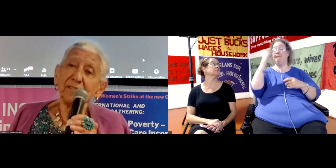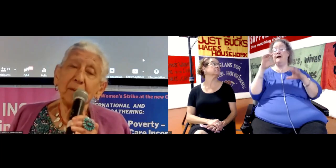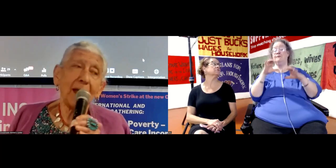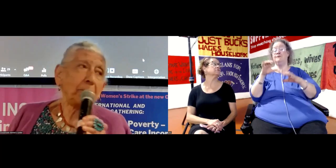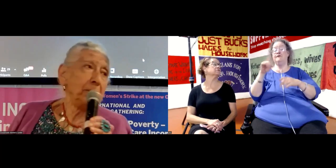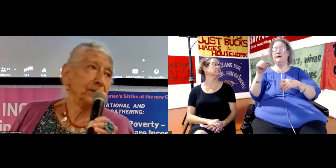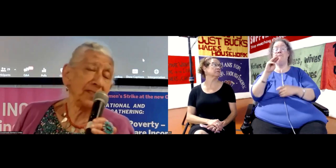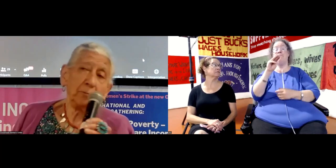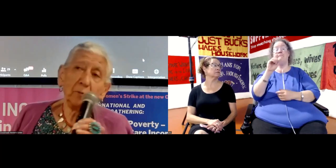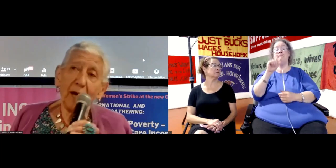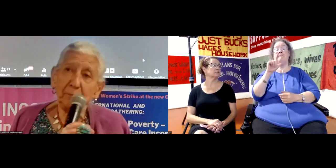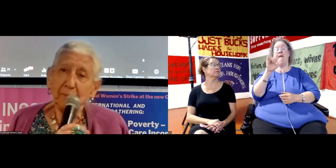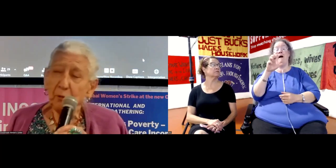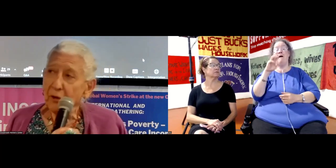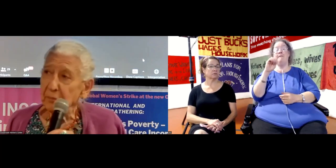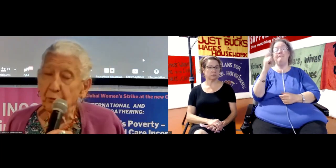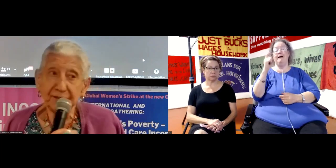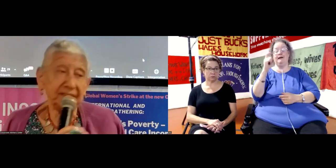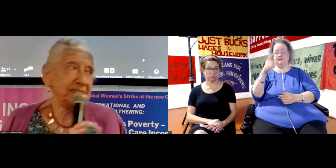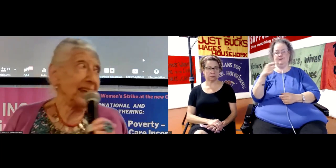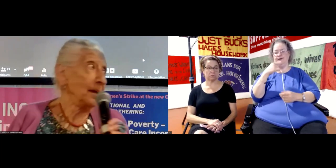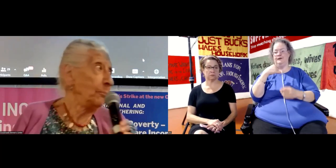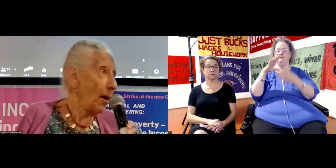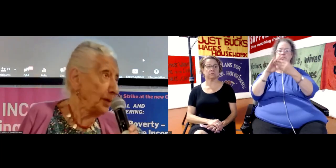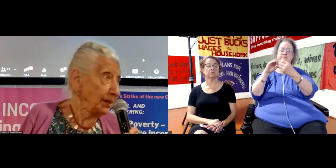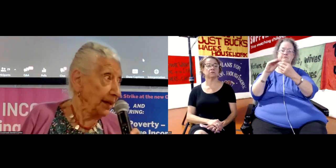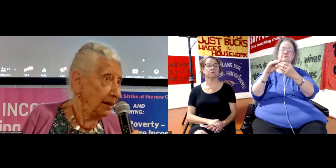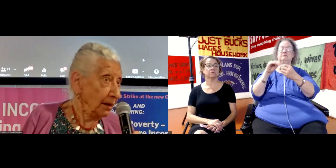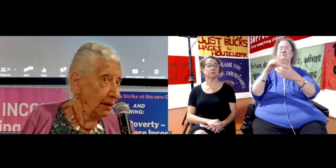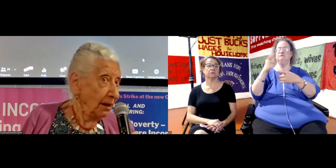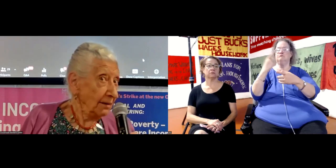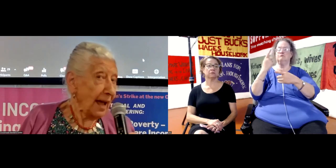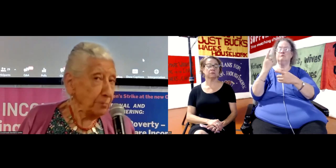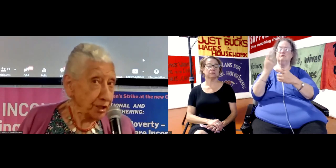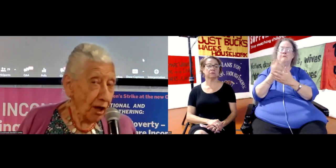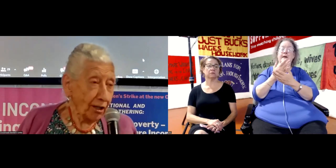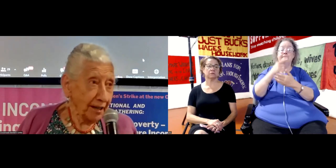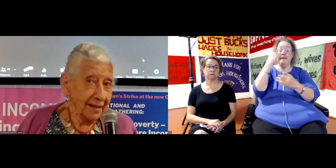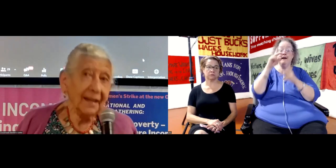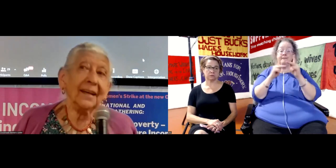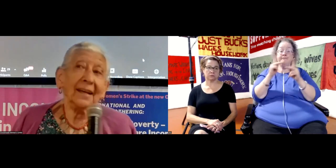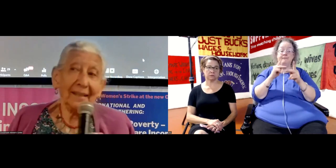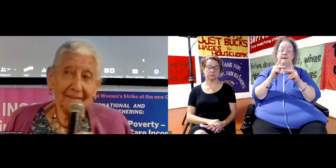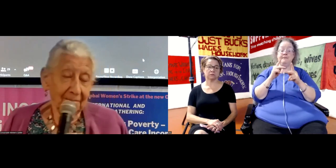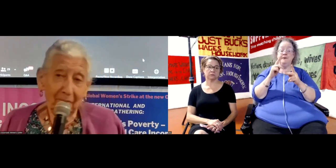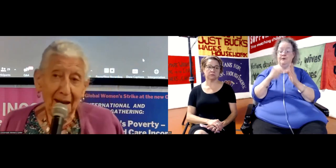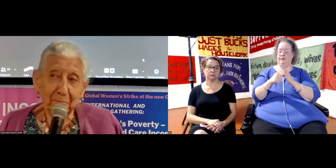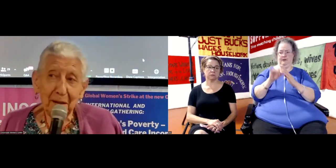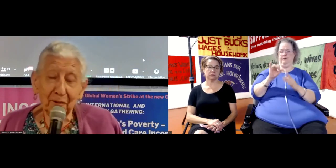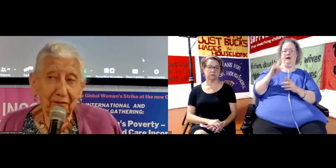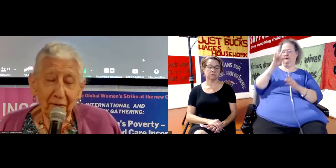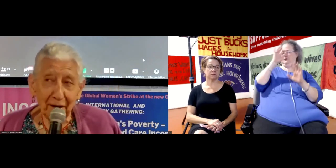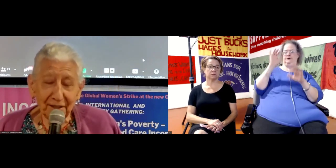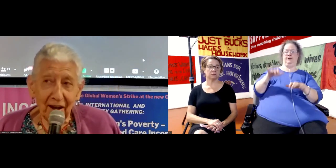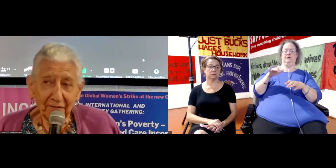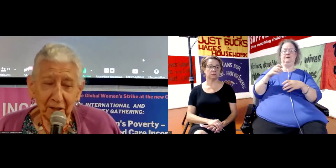the things that Black people said when white people weren't present. He said that publicly. That was shocking. Made